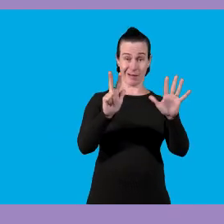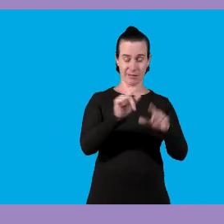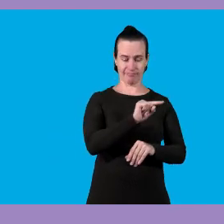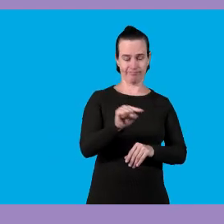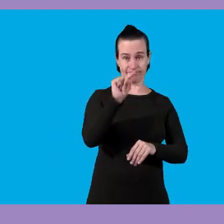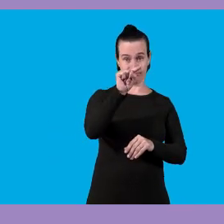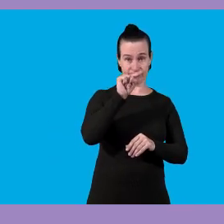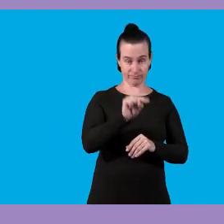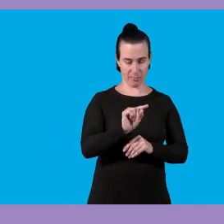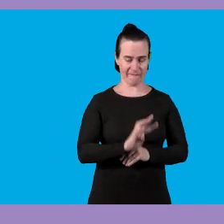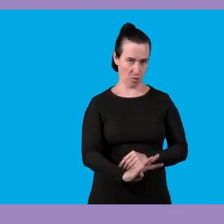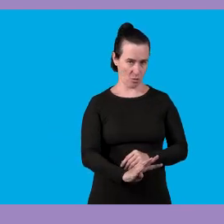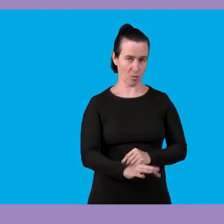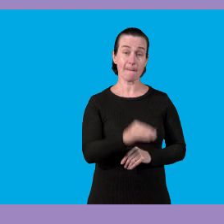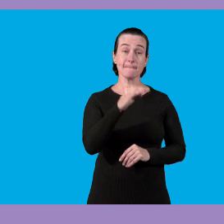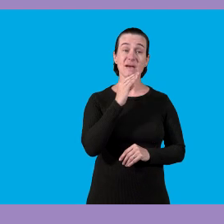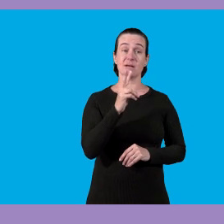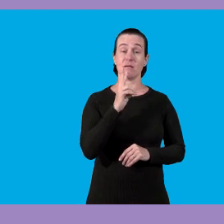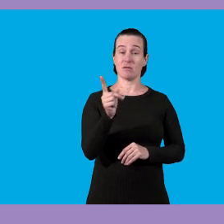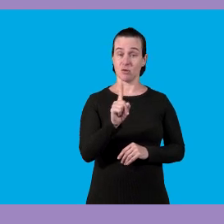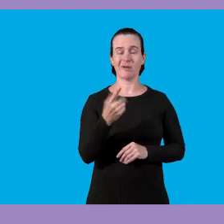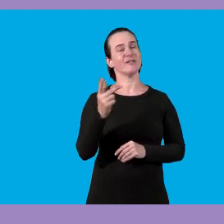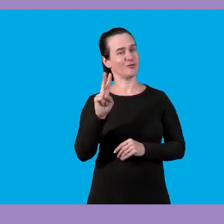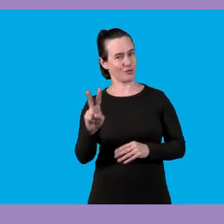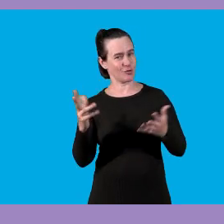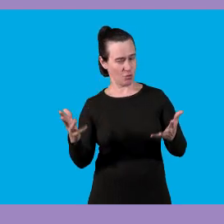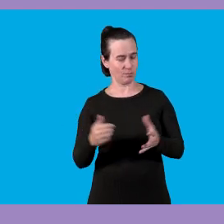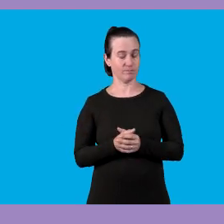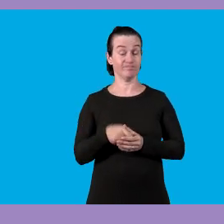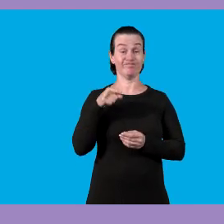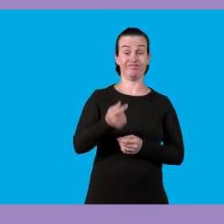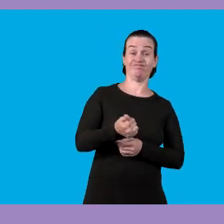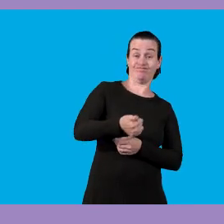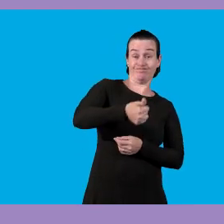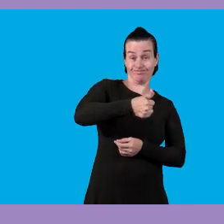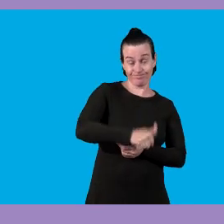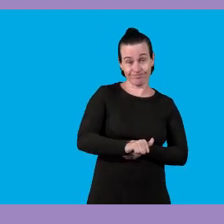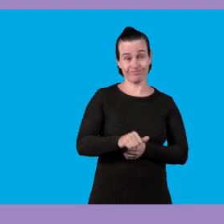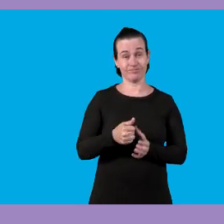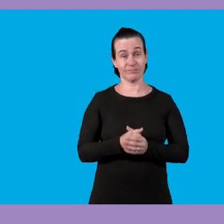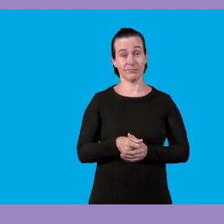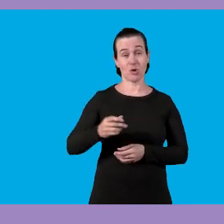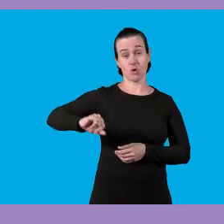it would be 8 divided by 4, which gives us 2. And